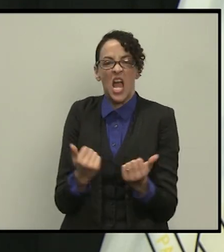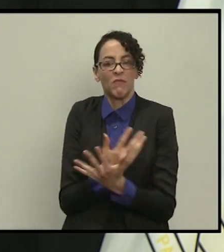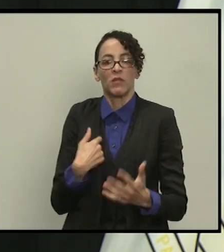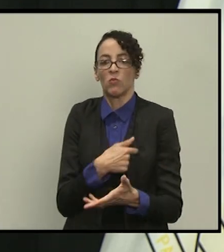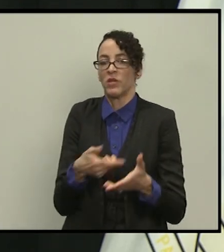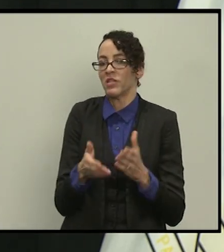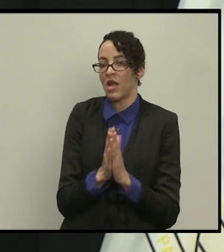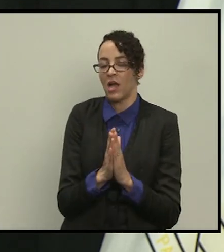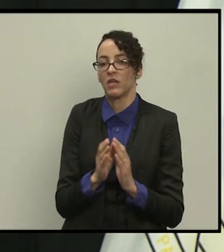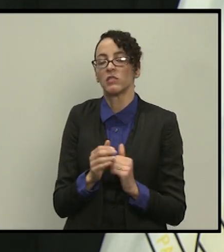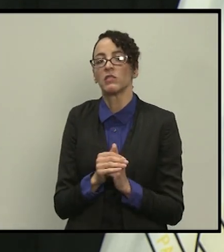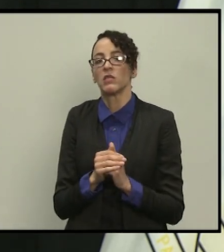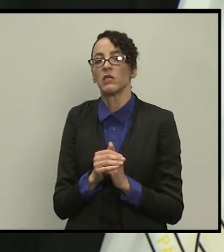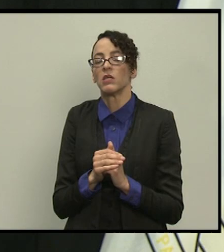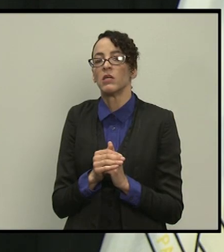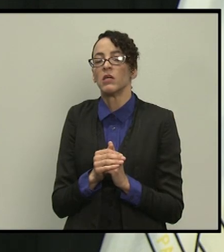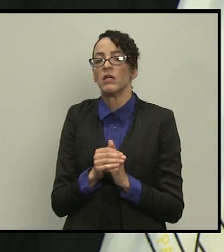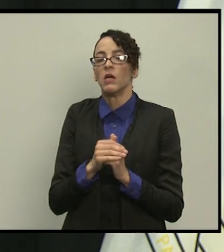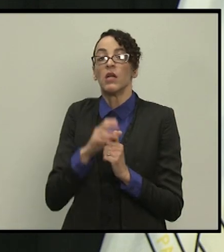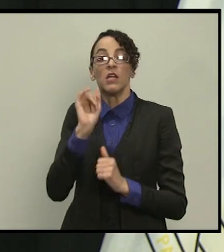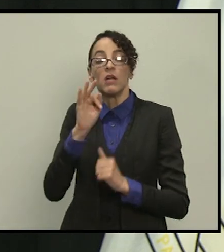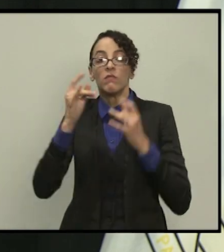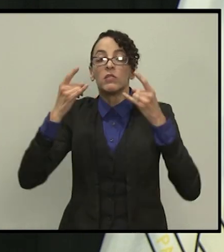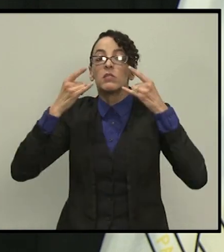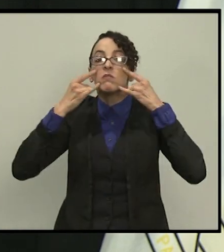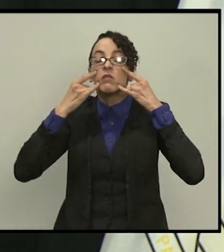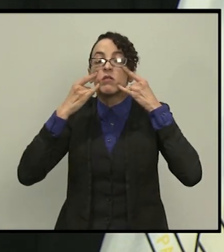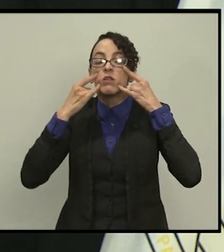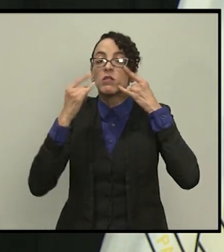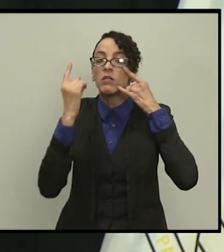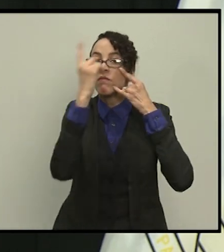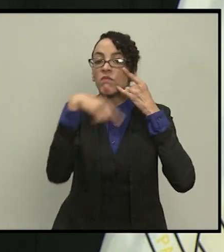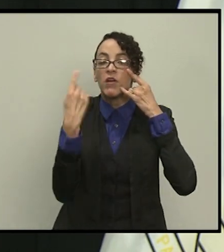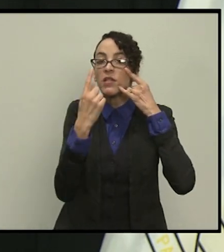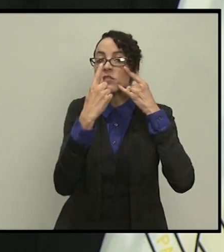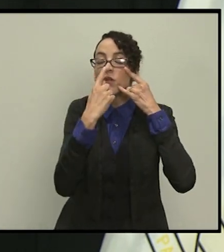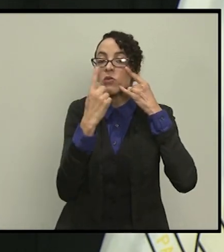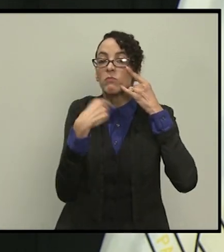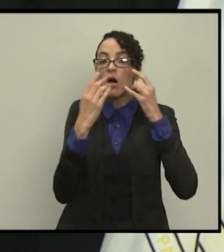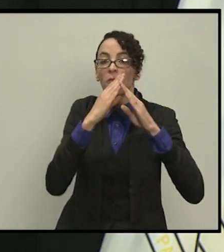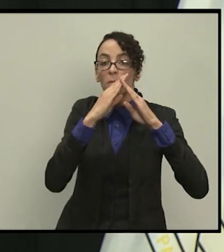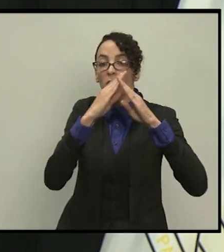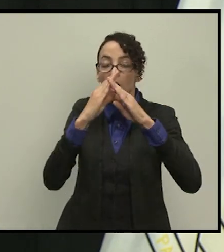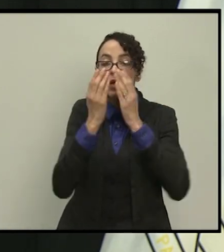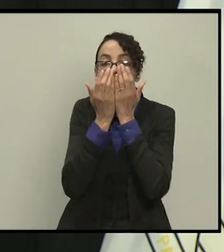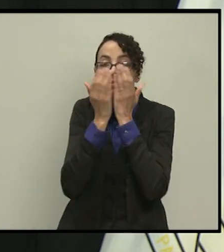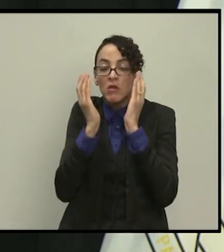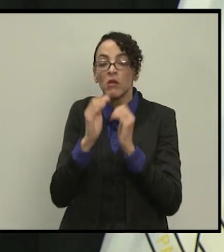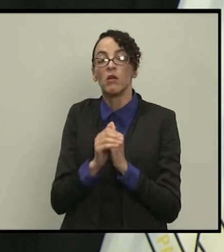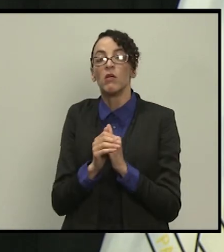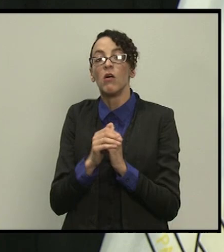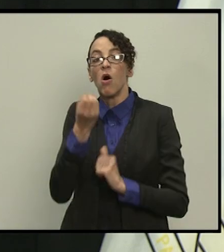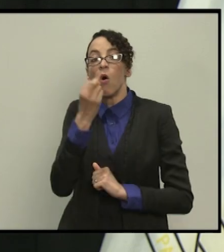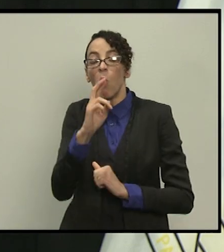it's wearing a face covering, whether it's socially distancing yourself from anyone who is not a